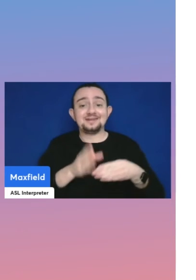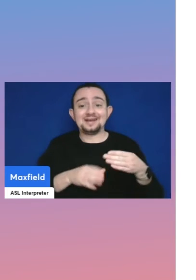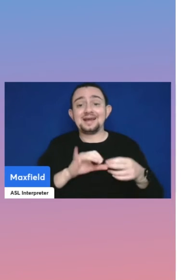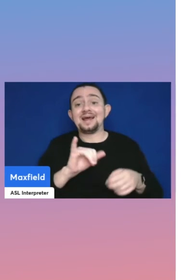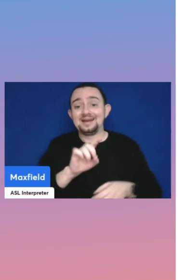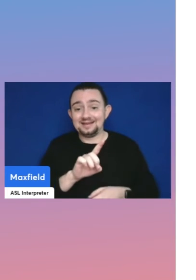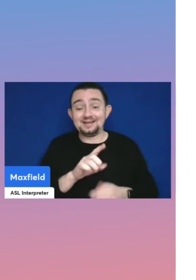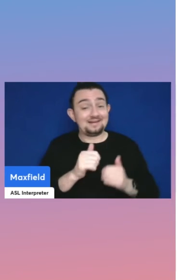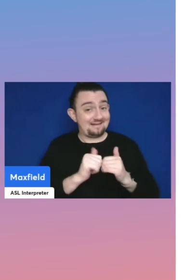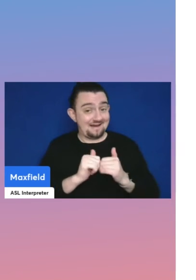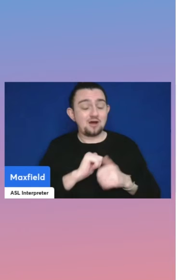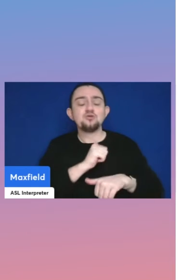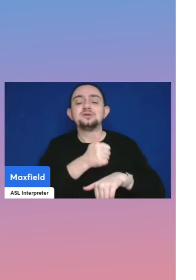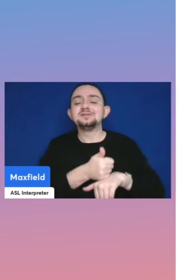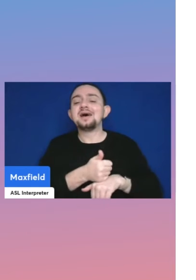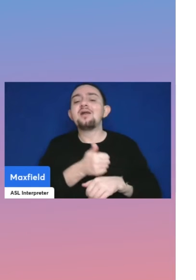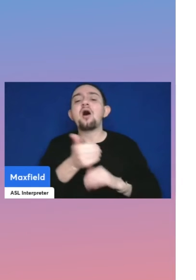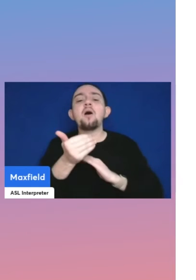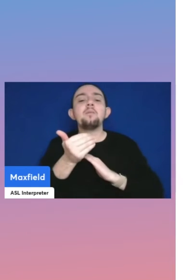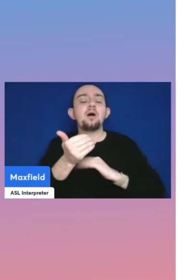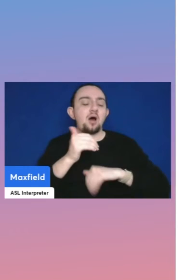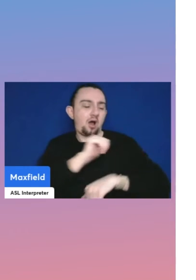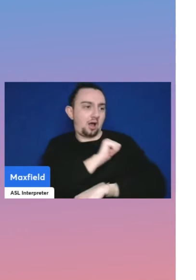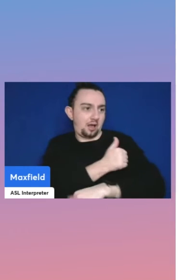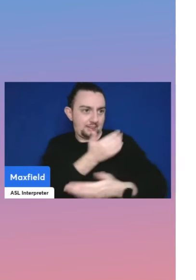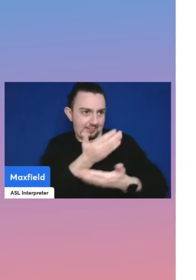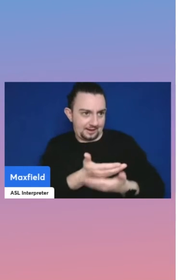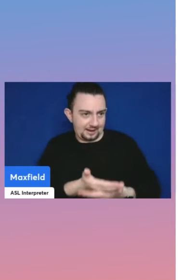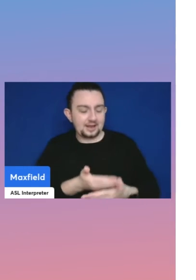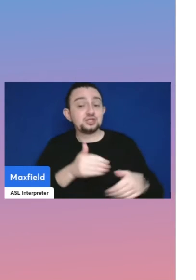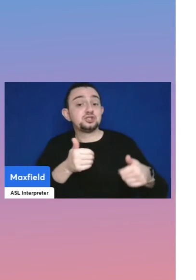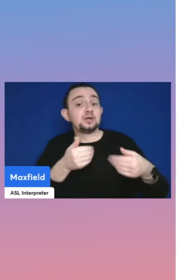an authentication method in Vault that points to the